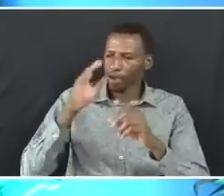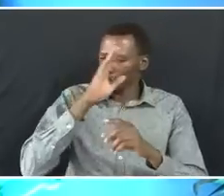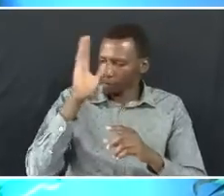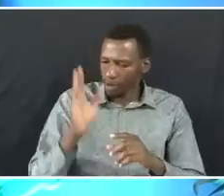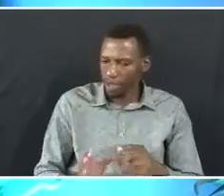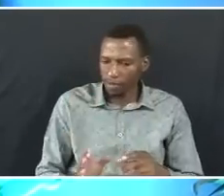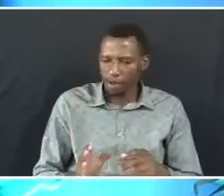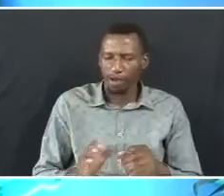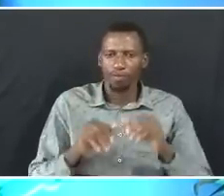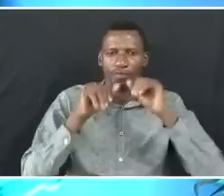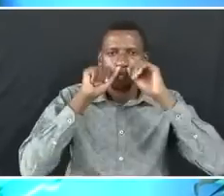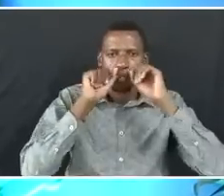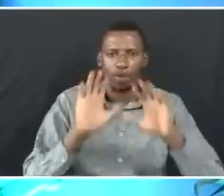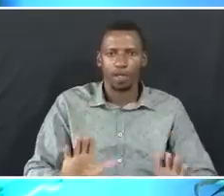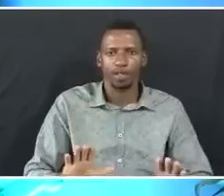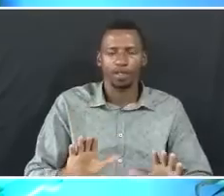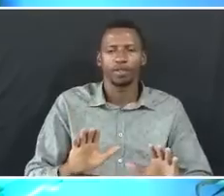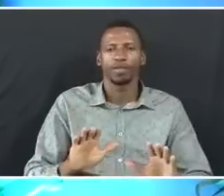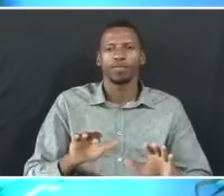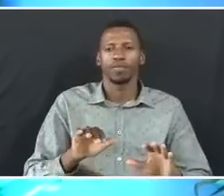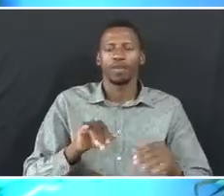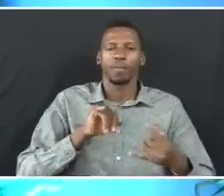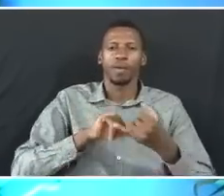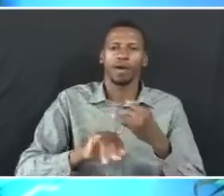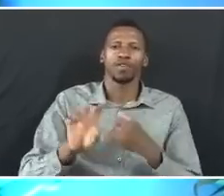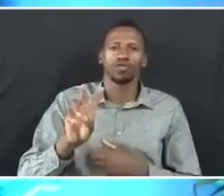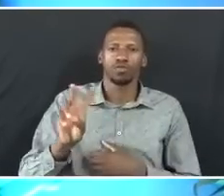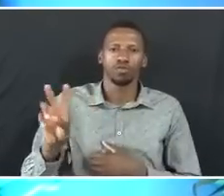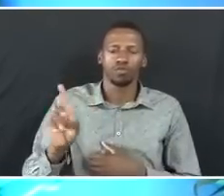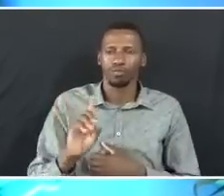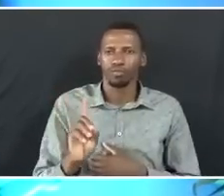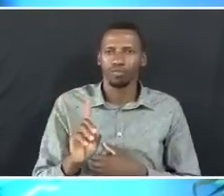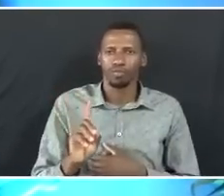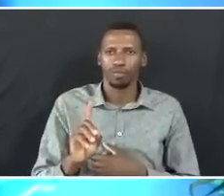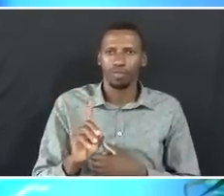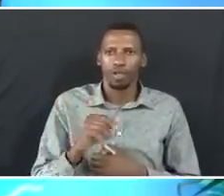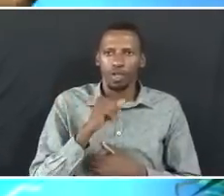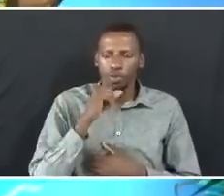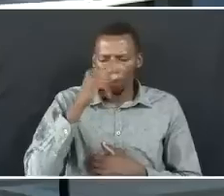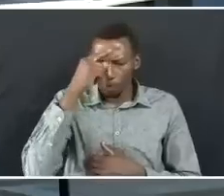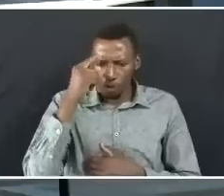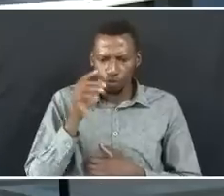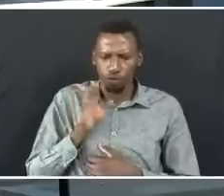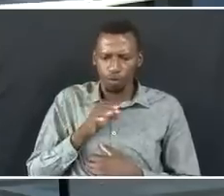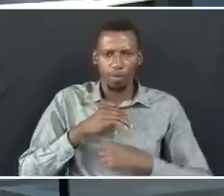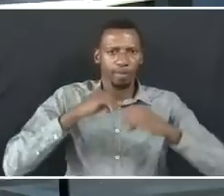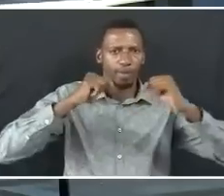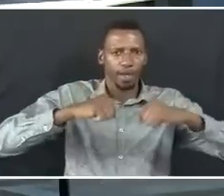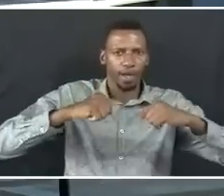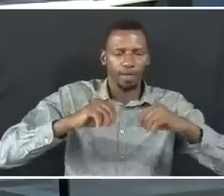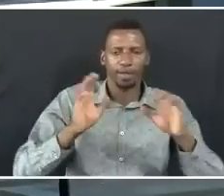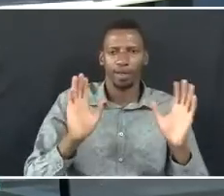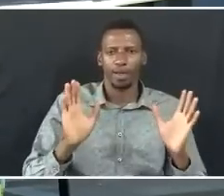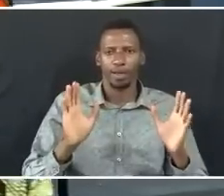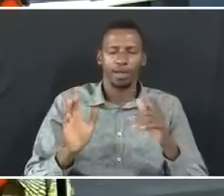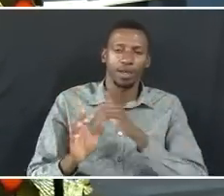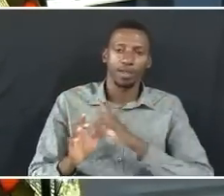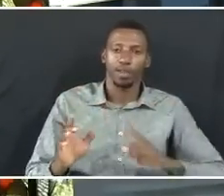it. Not because the women can't agree with each other. It is the Lord that has made it